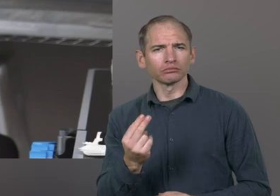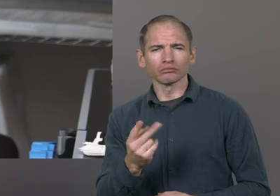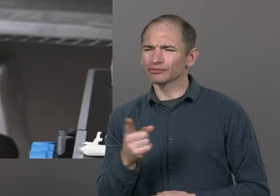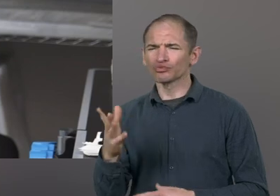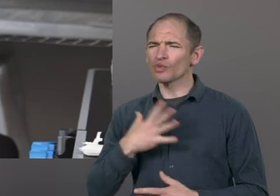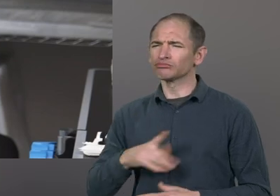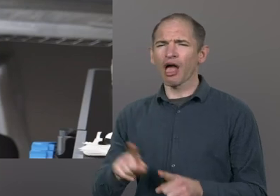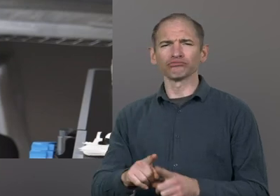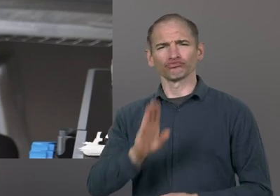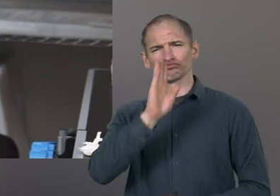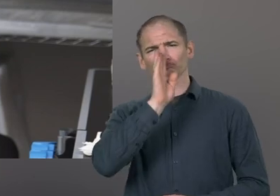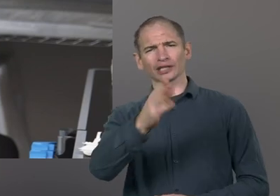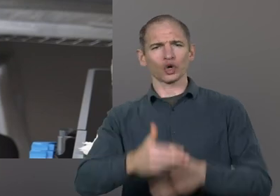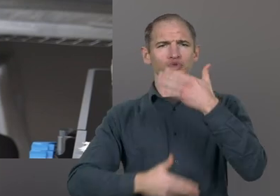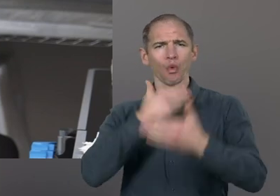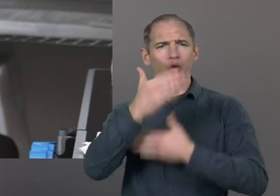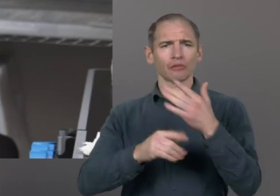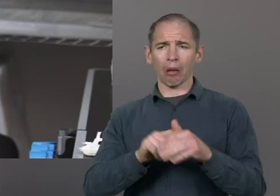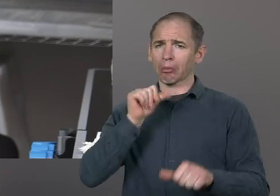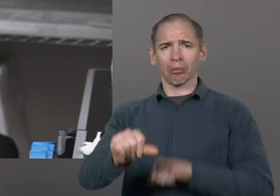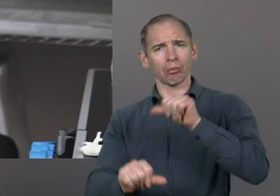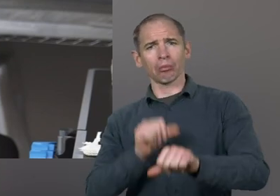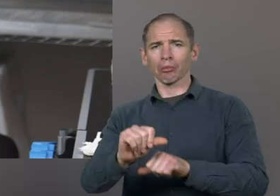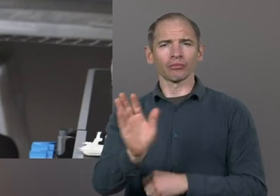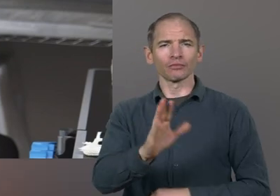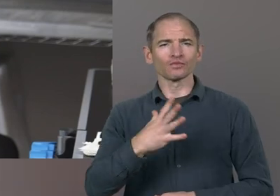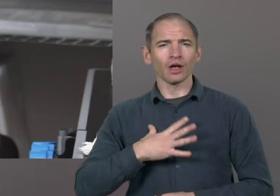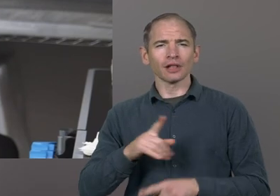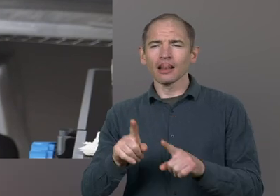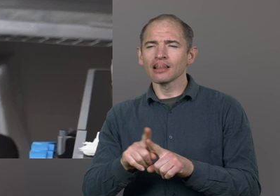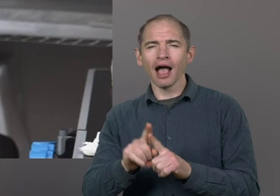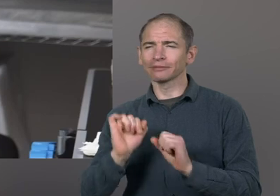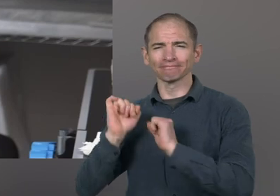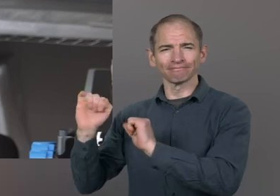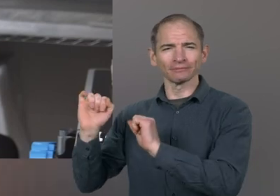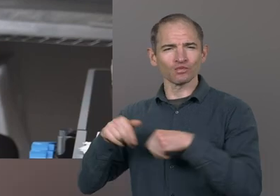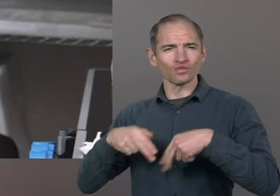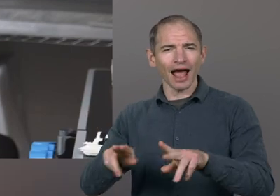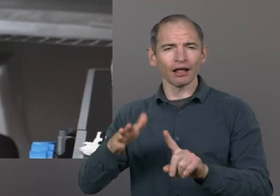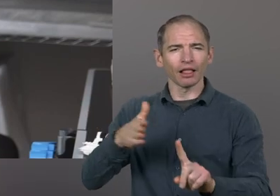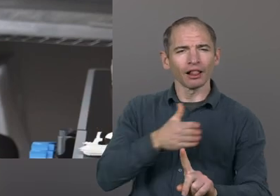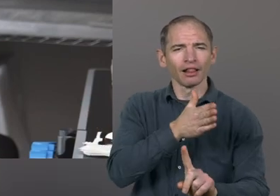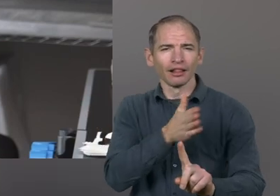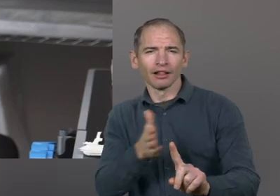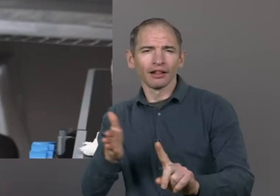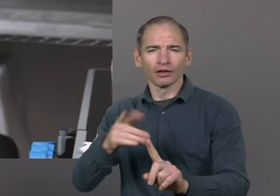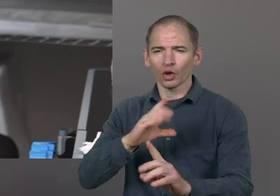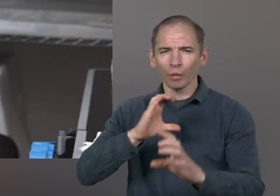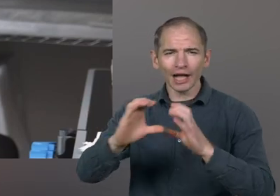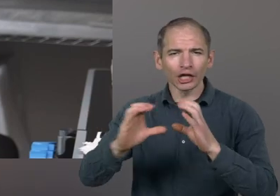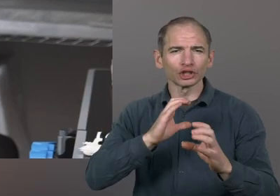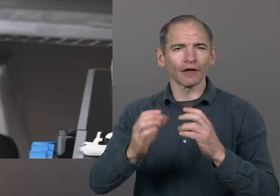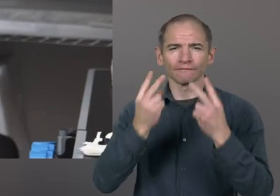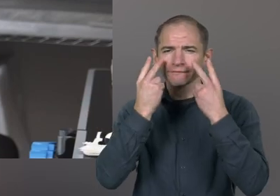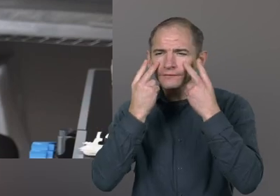his engagement with the visual arts, but not as a kind of straight story, if you like, not as a linear story, but